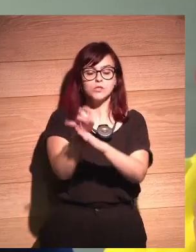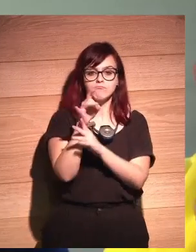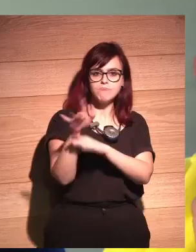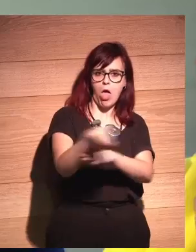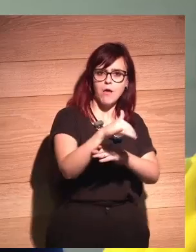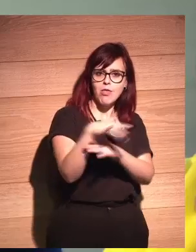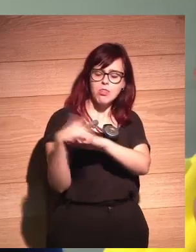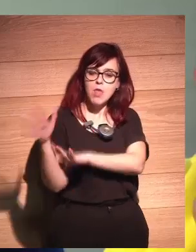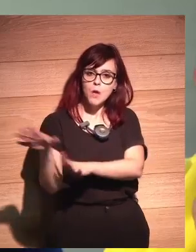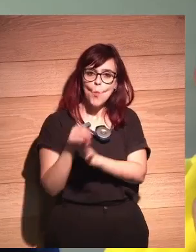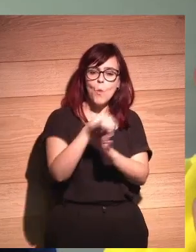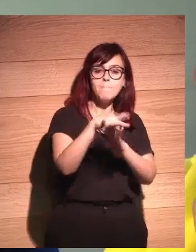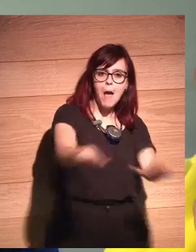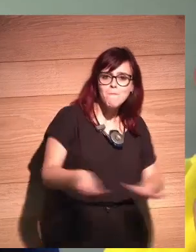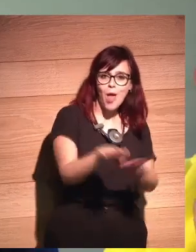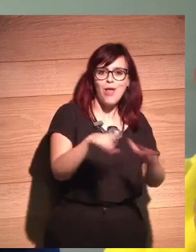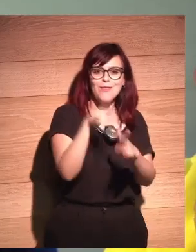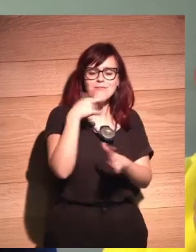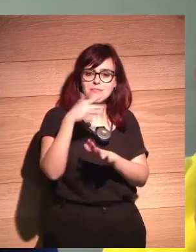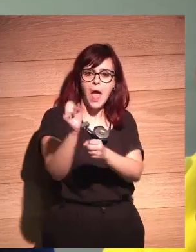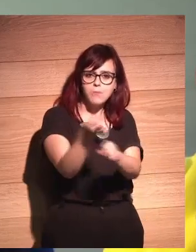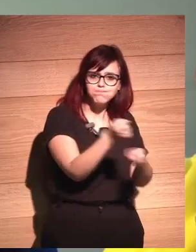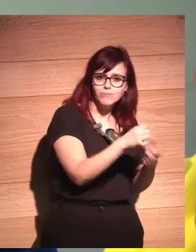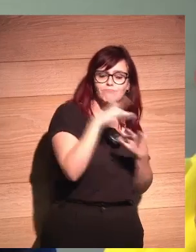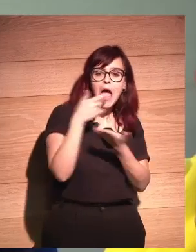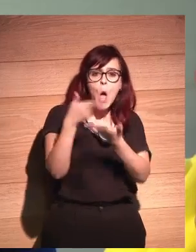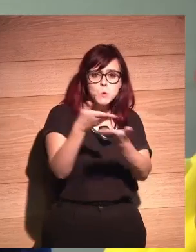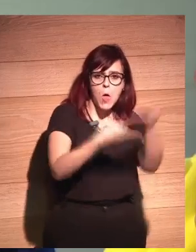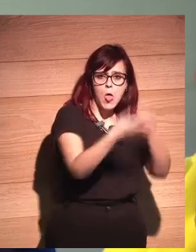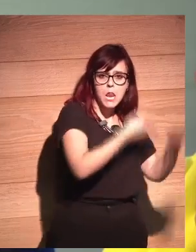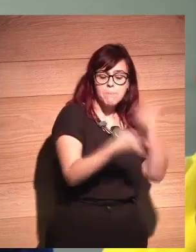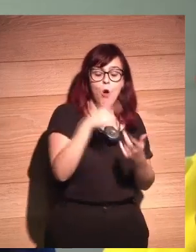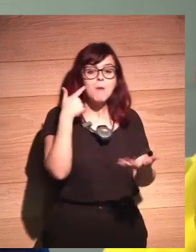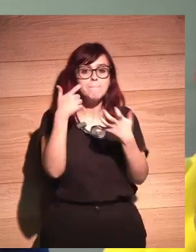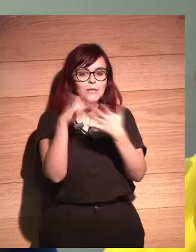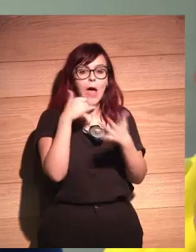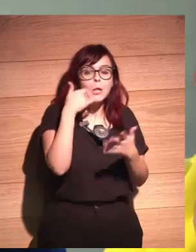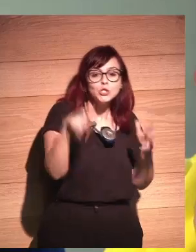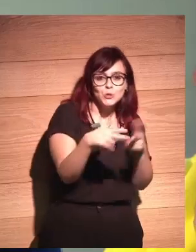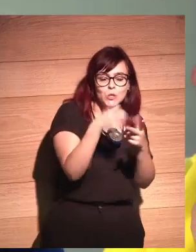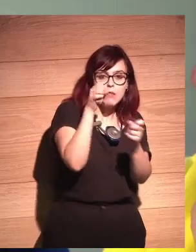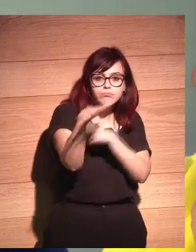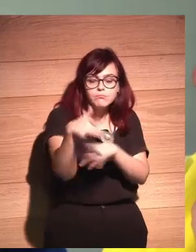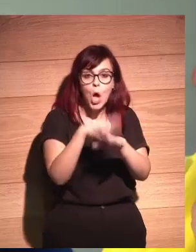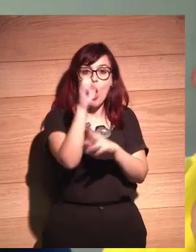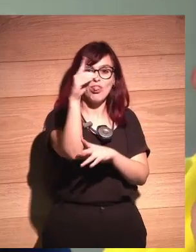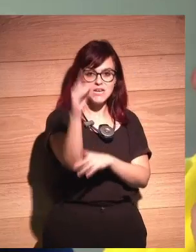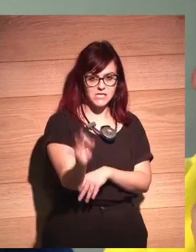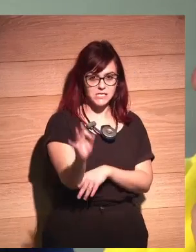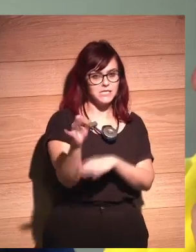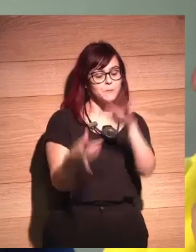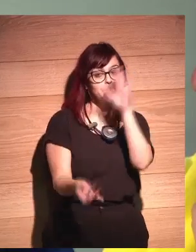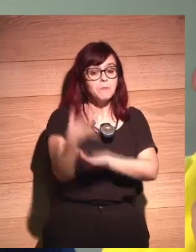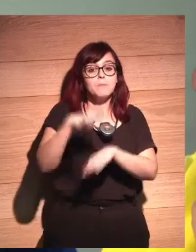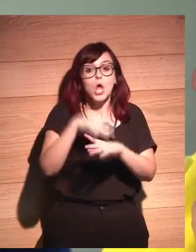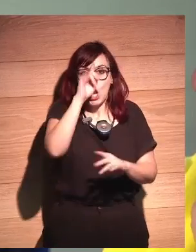has gone to the street, he helped other people tidy everything up, or did something that generated an impact that